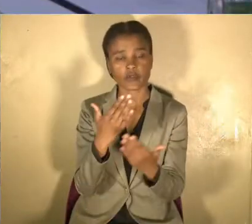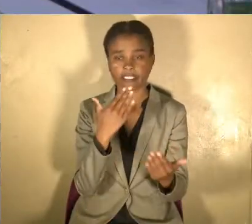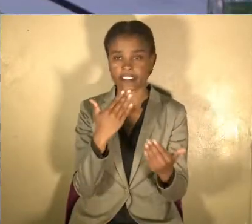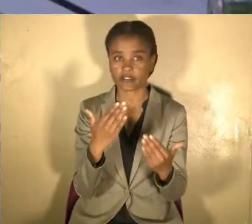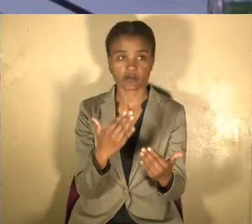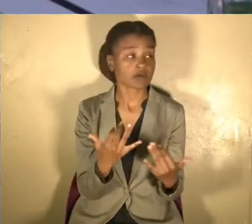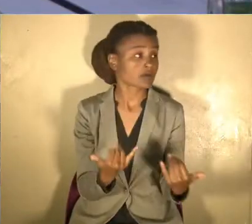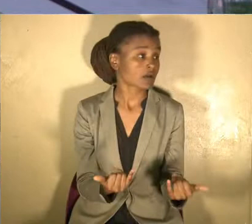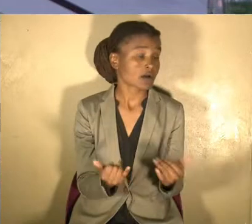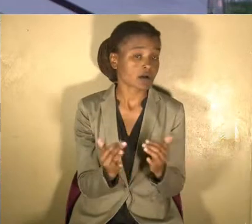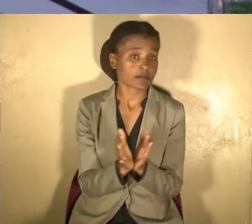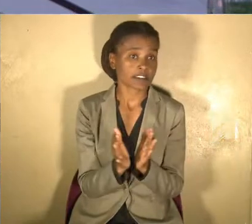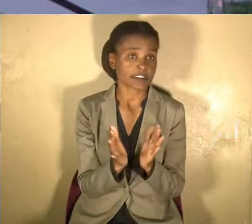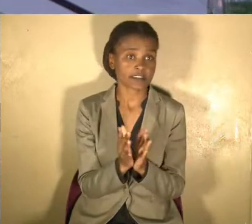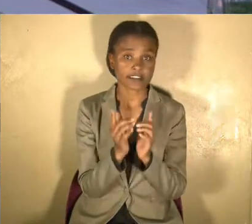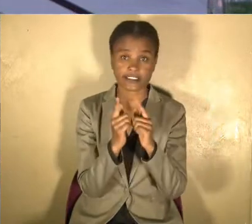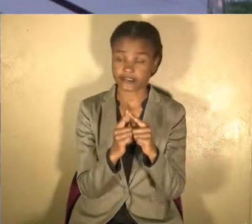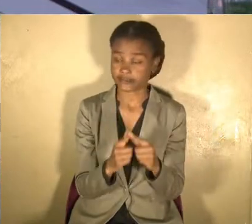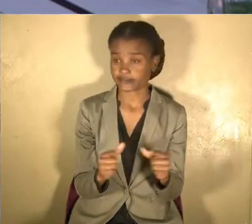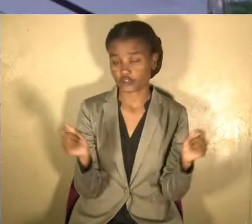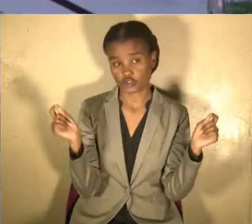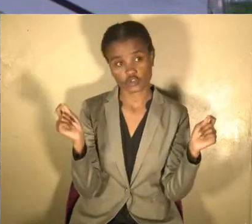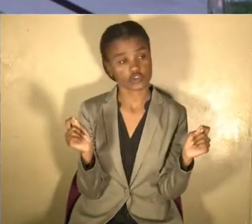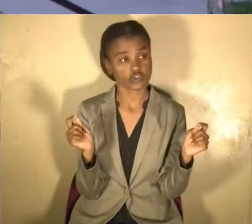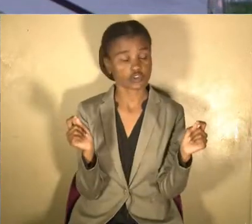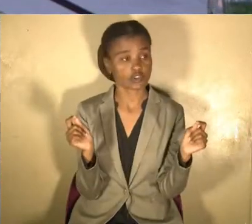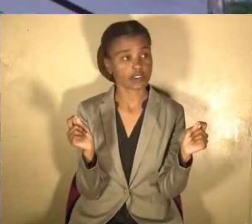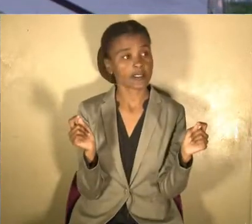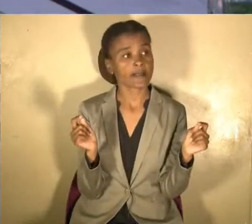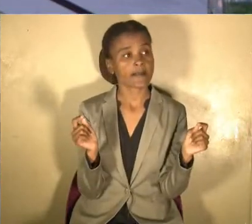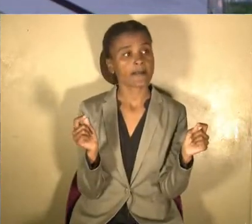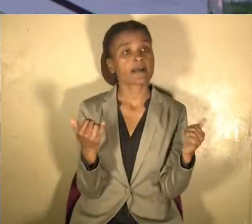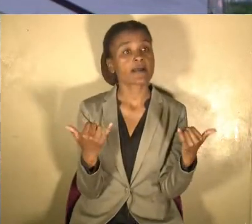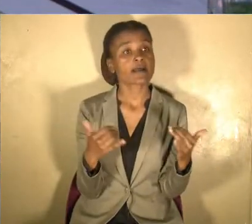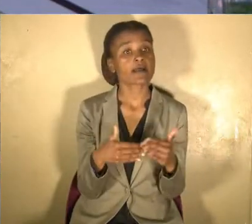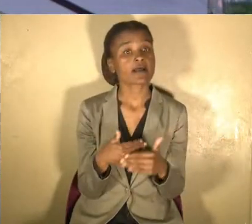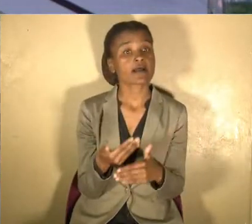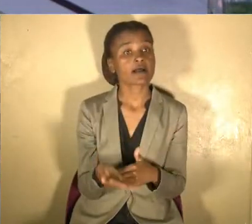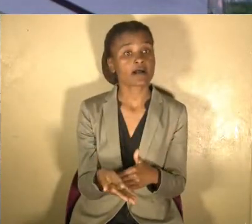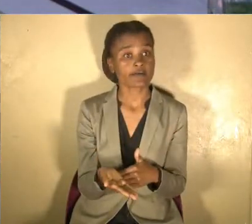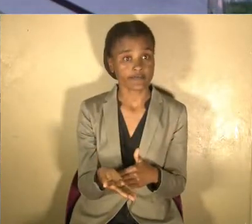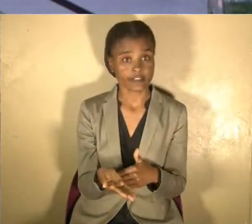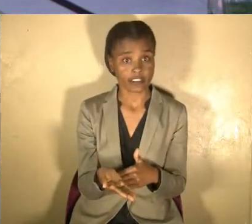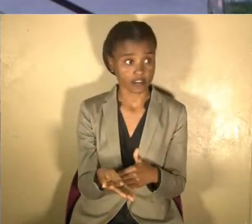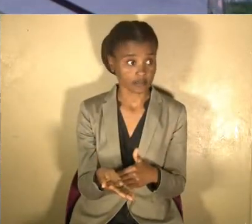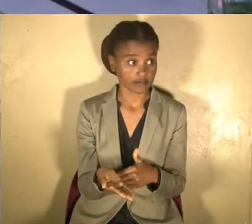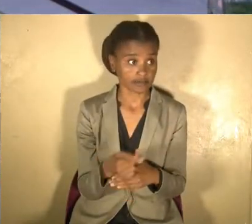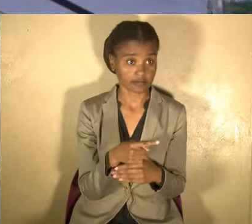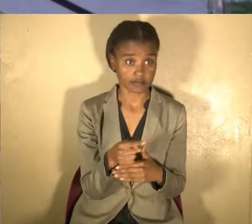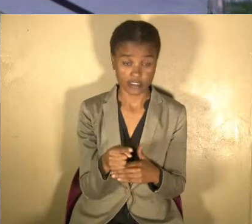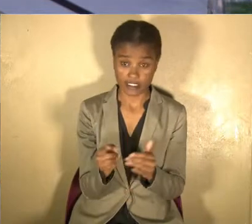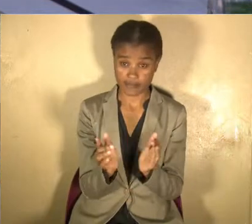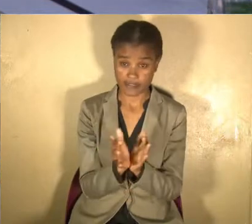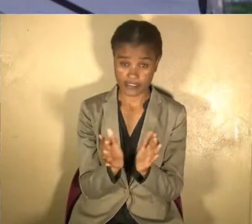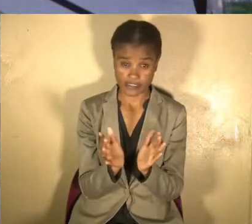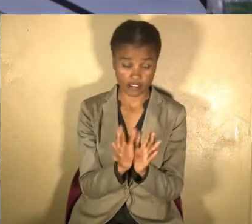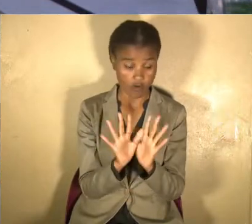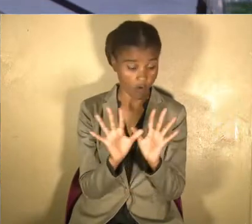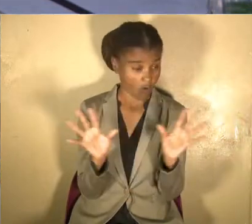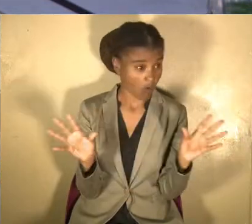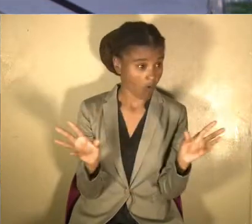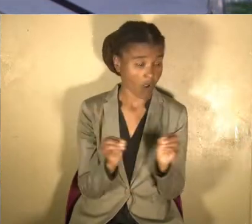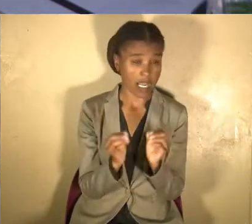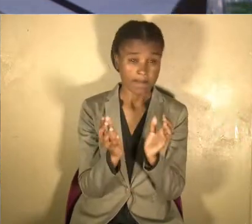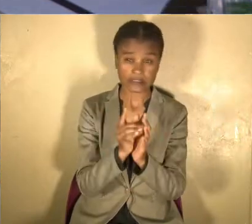mo bofelong ba our engagement. And after we have conducted all the sessions, the